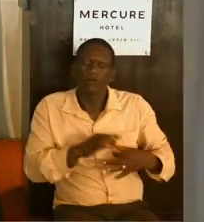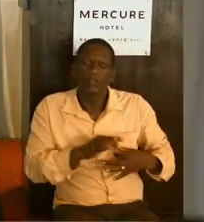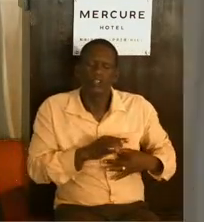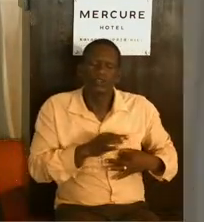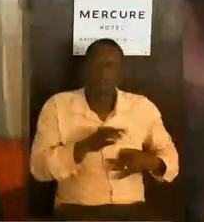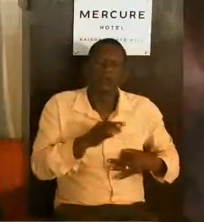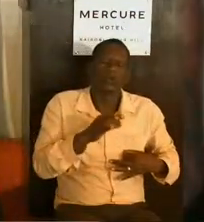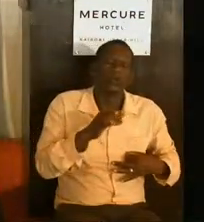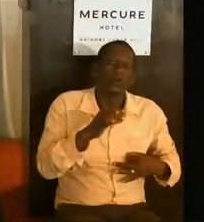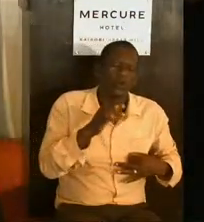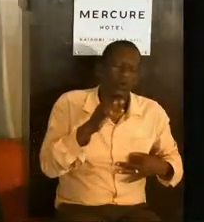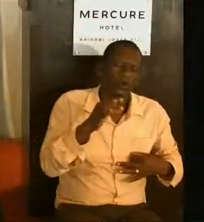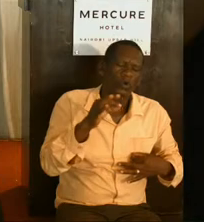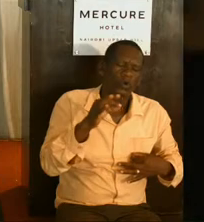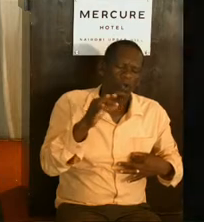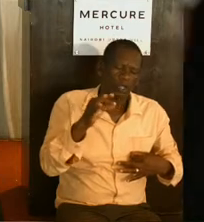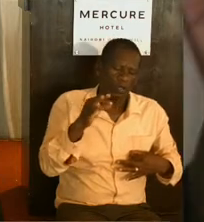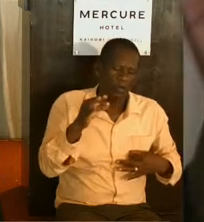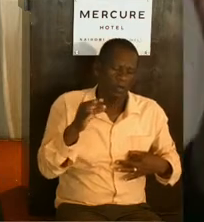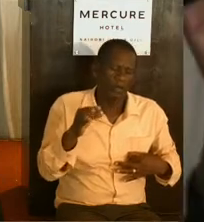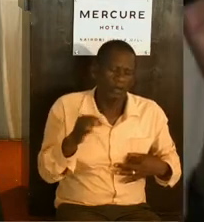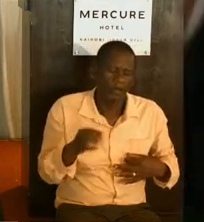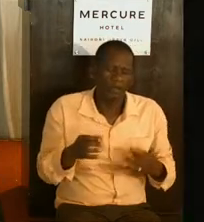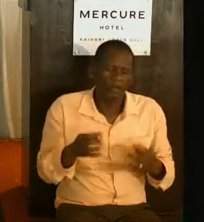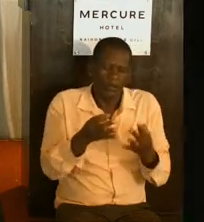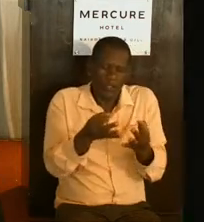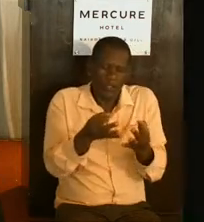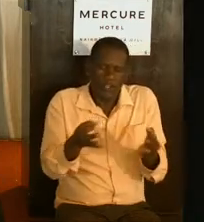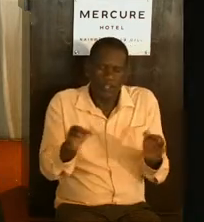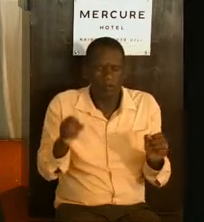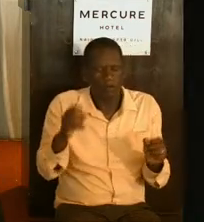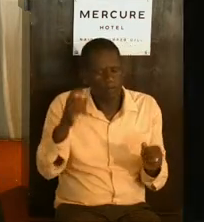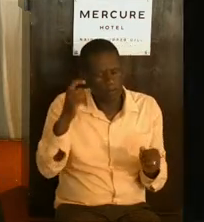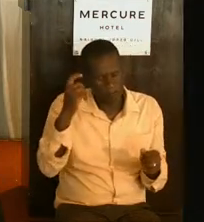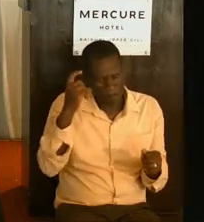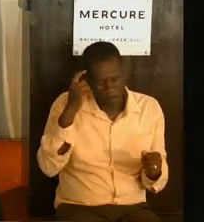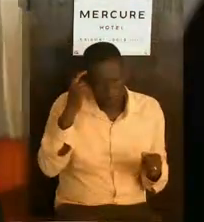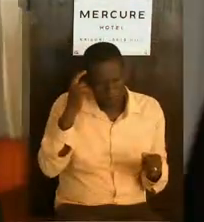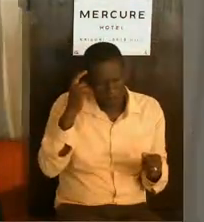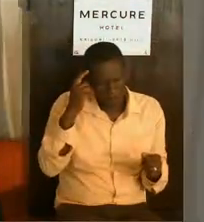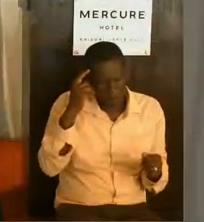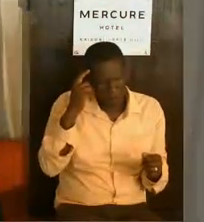freedom of the Sun and freedom